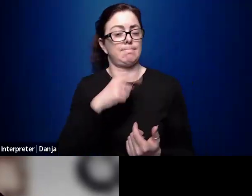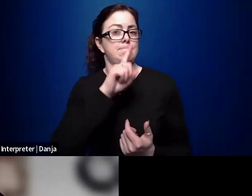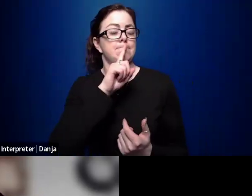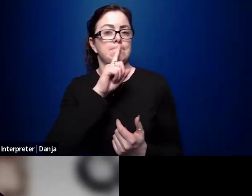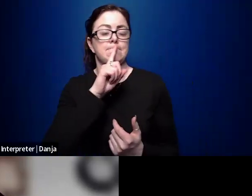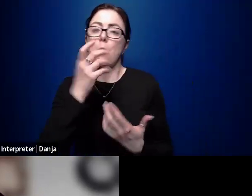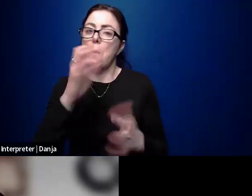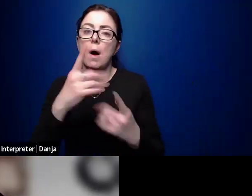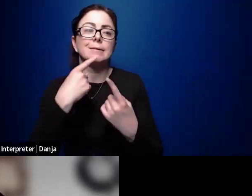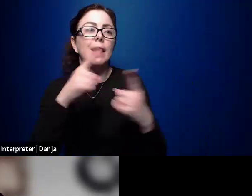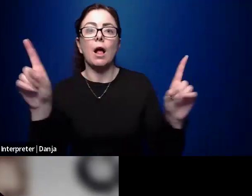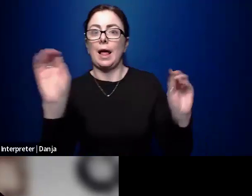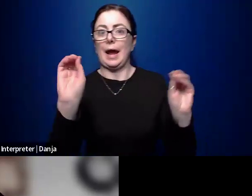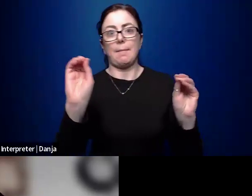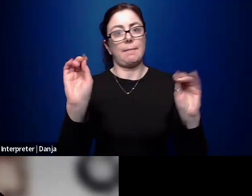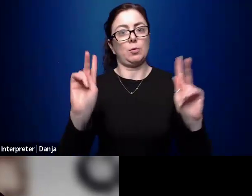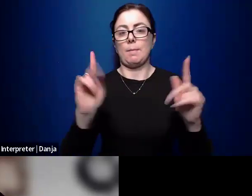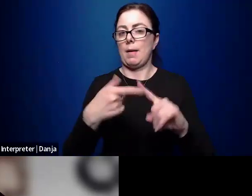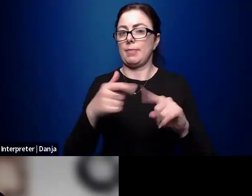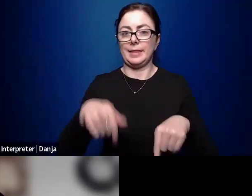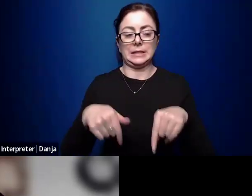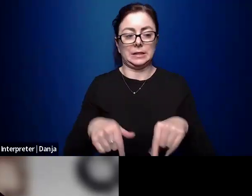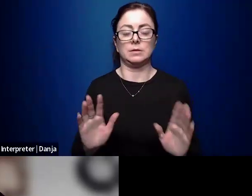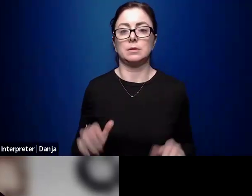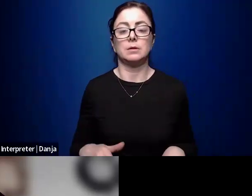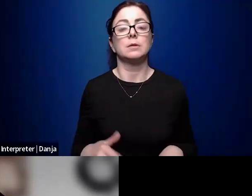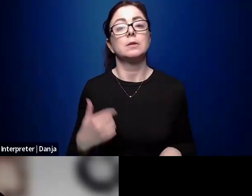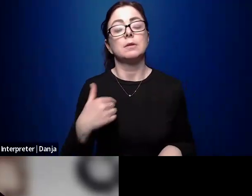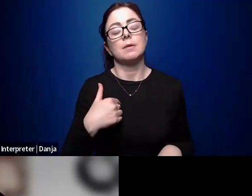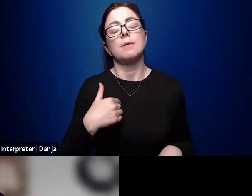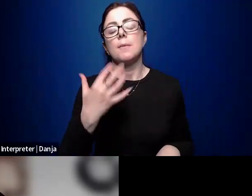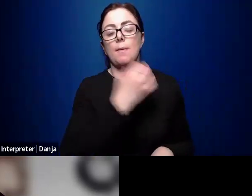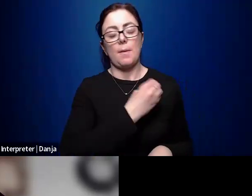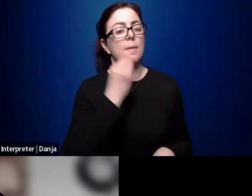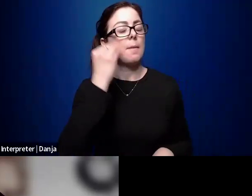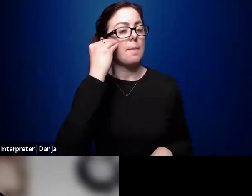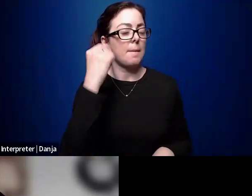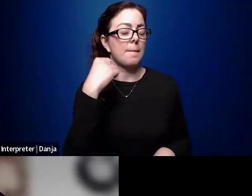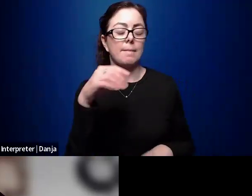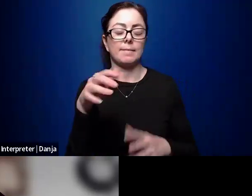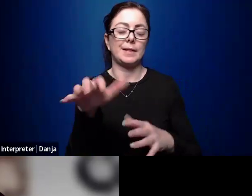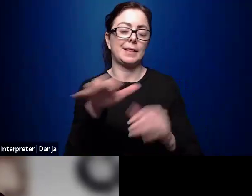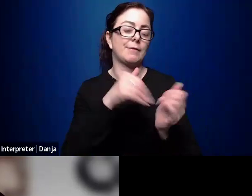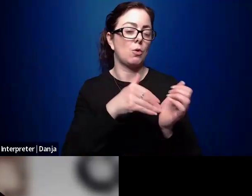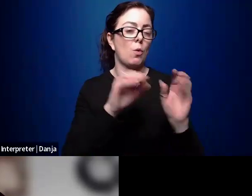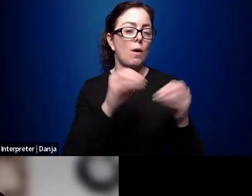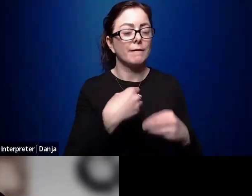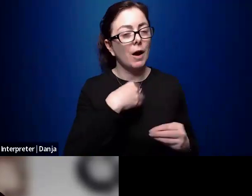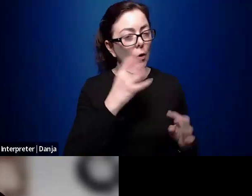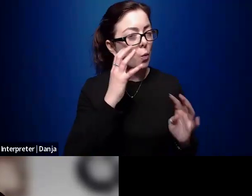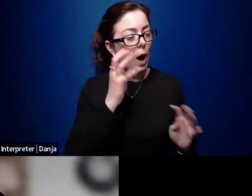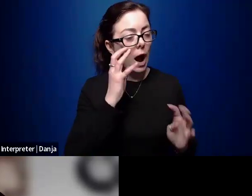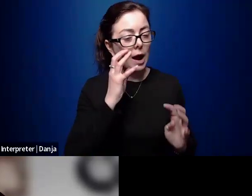anyone about this. I went home and cried. I left the doctor office with